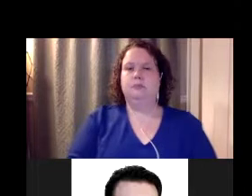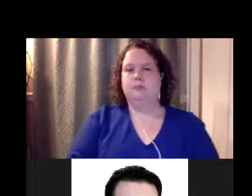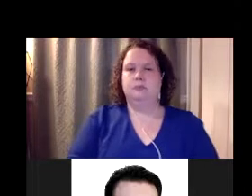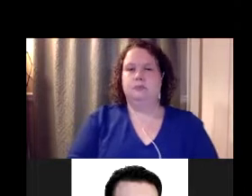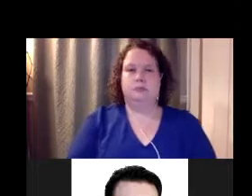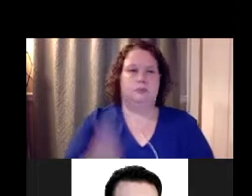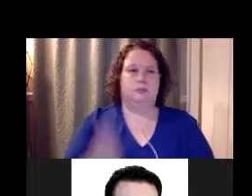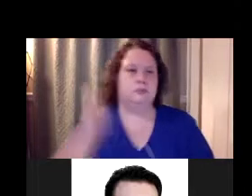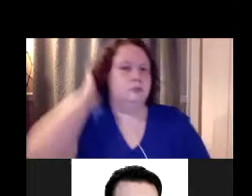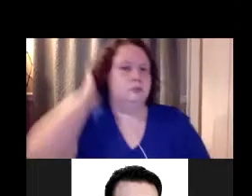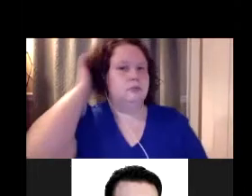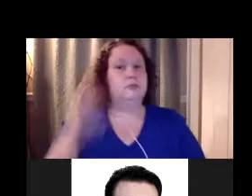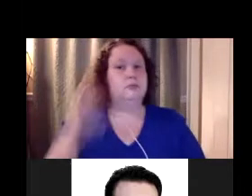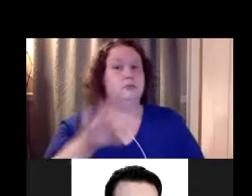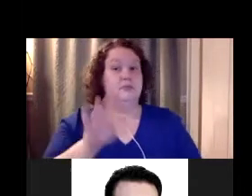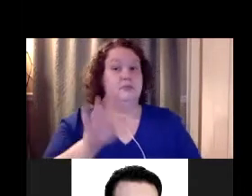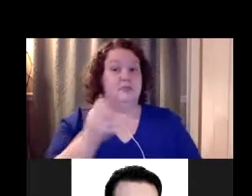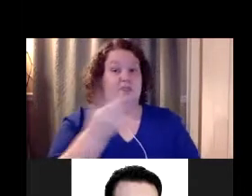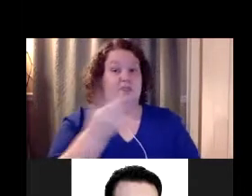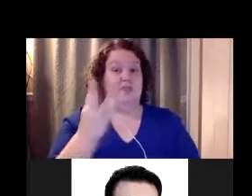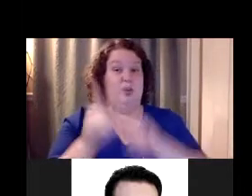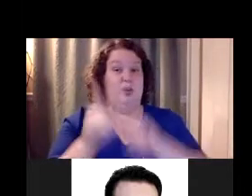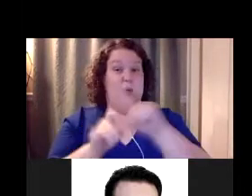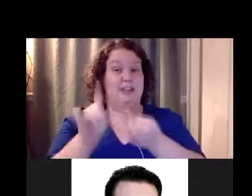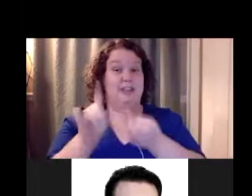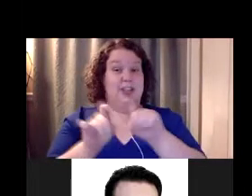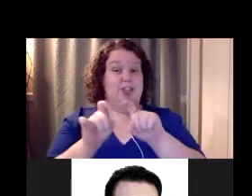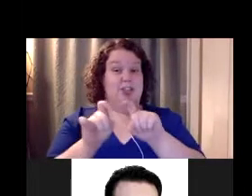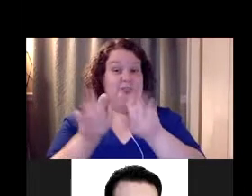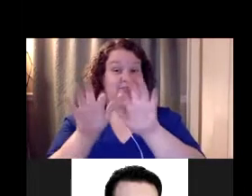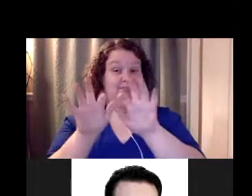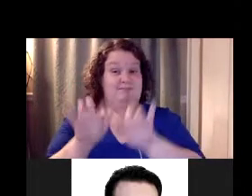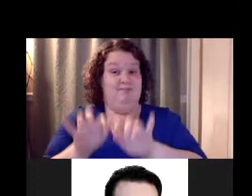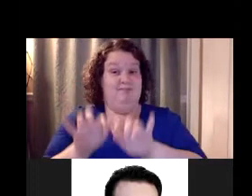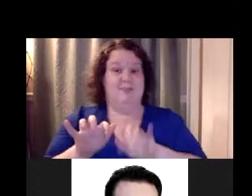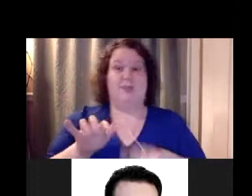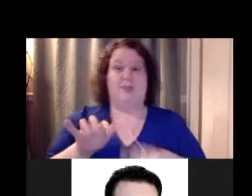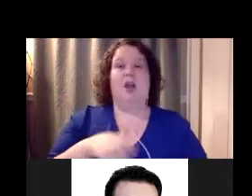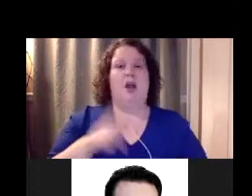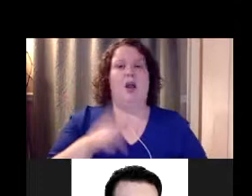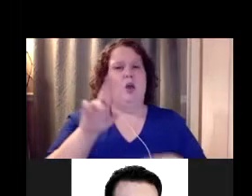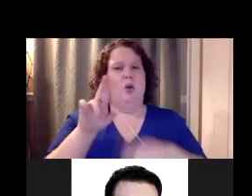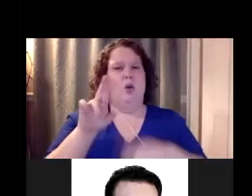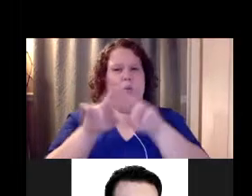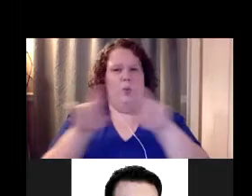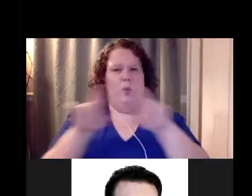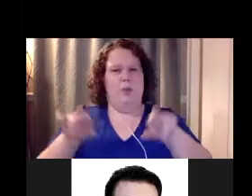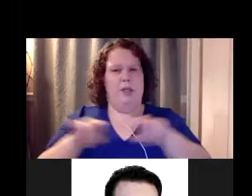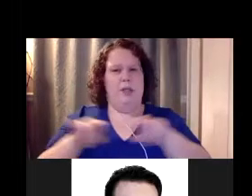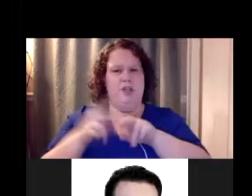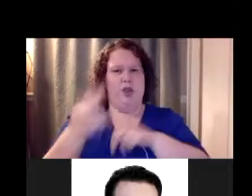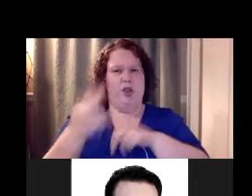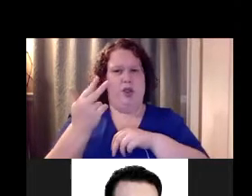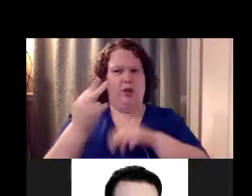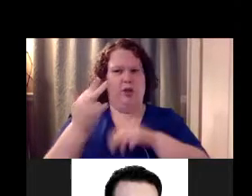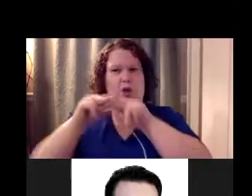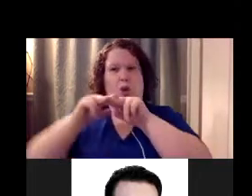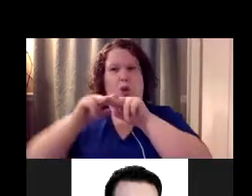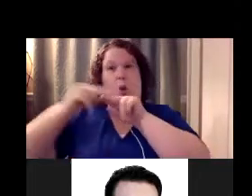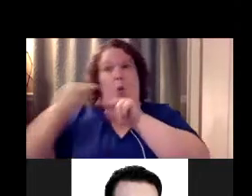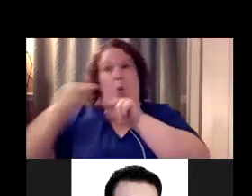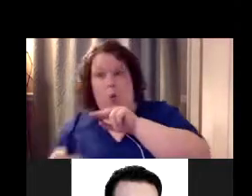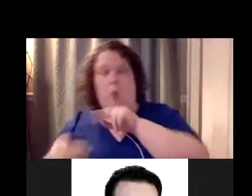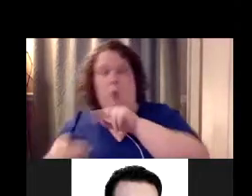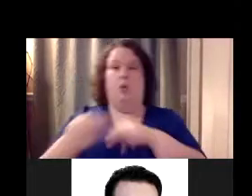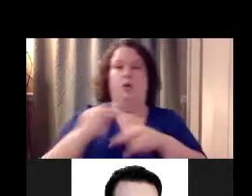Bob, there were a couple of questions in the chat. One was about why Region 13's drop was a little bit larger than Region 12. Do you have any thoughts on